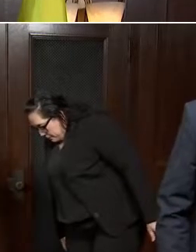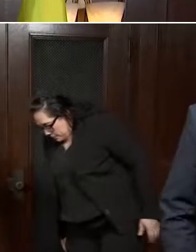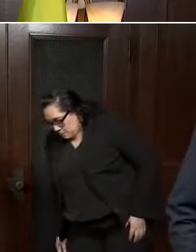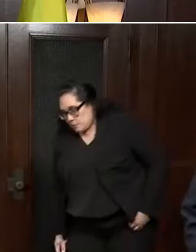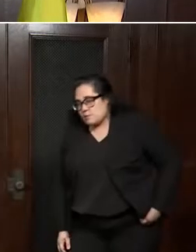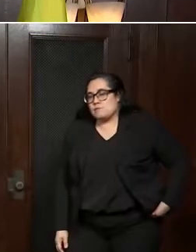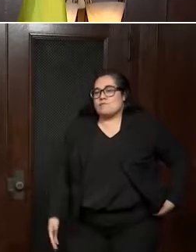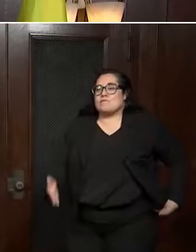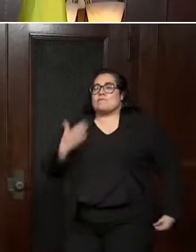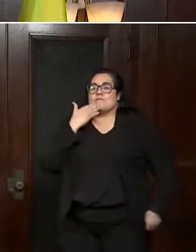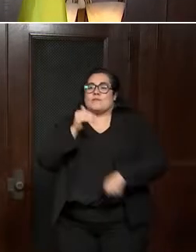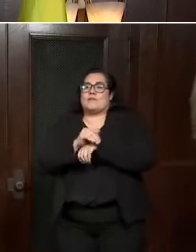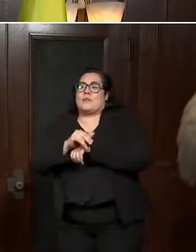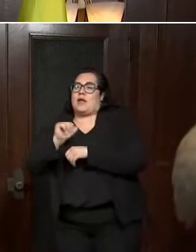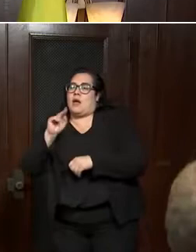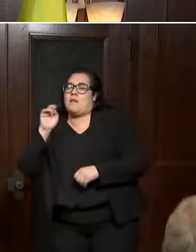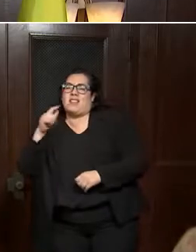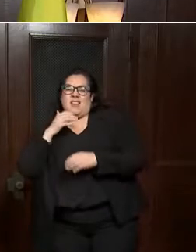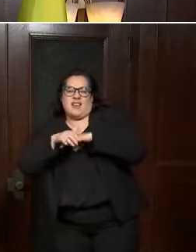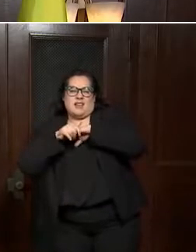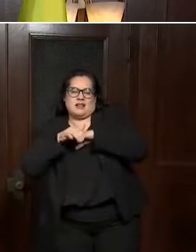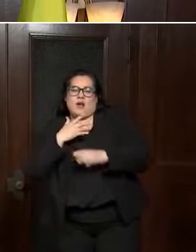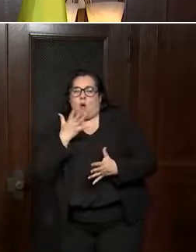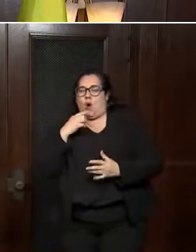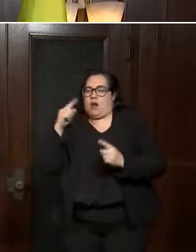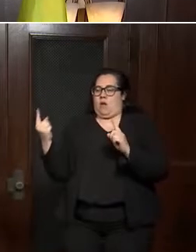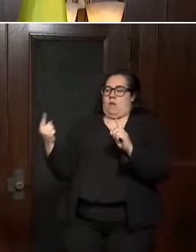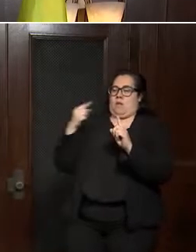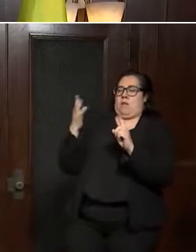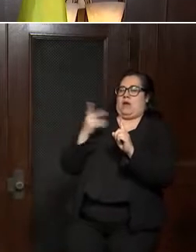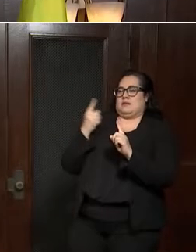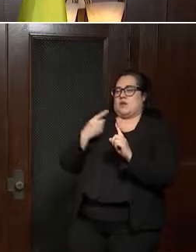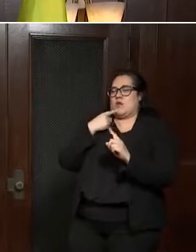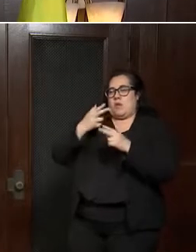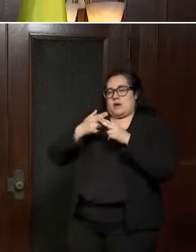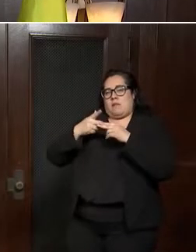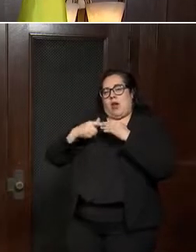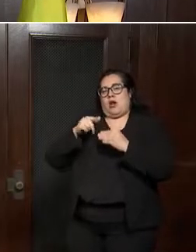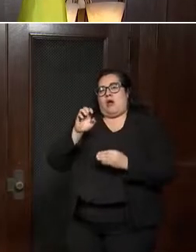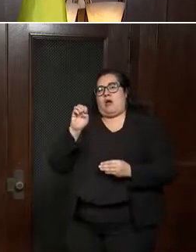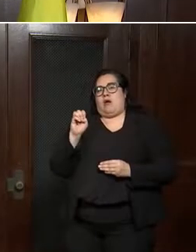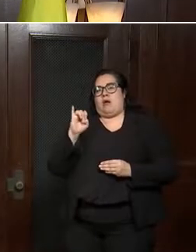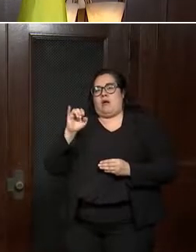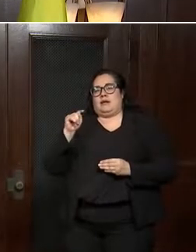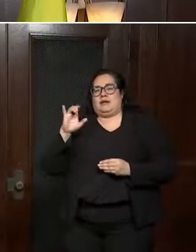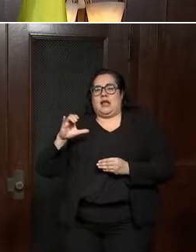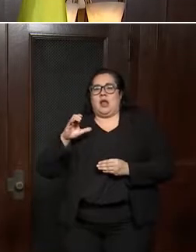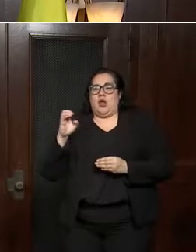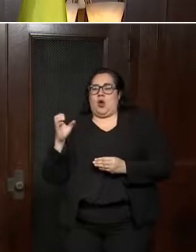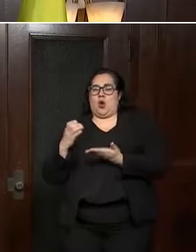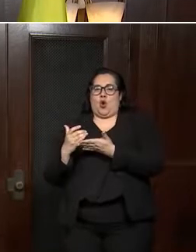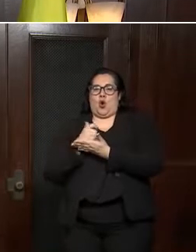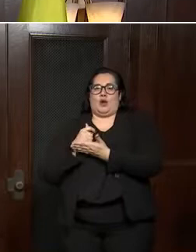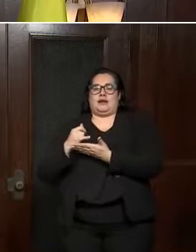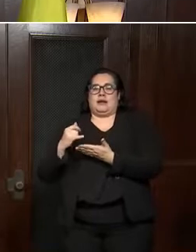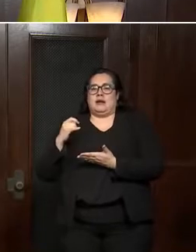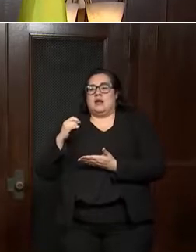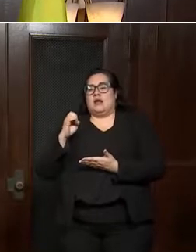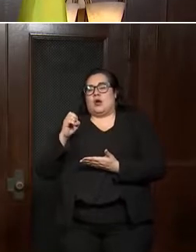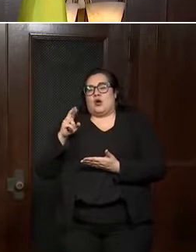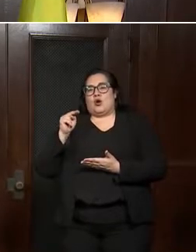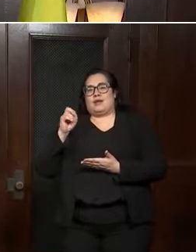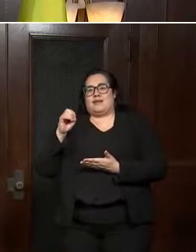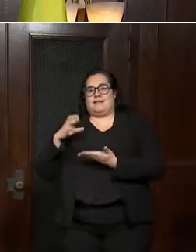Hi, Mayor. Just wanted to circle back to something you mentioned last week regarding the earned income tax credit for undocumented immigrants. Mm-hmm. Has there been